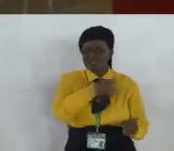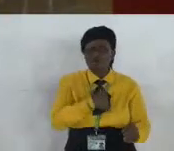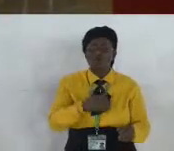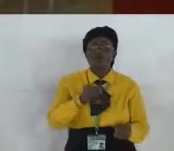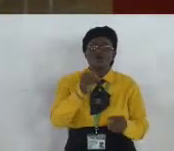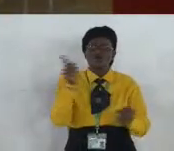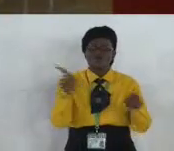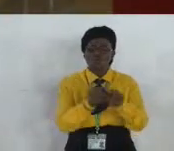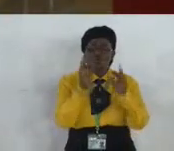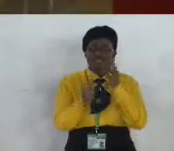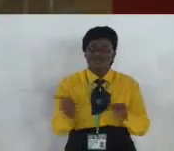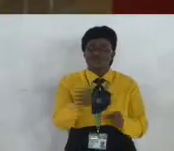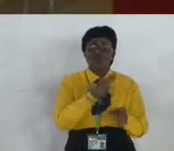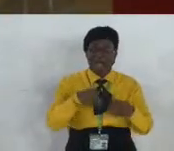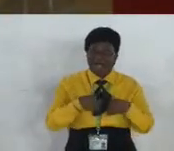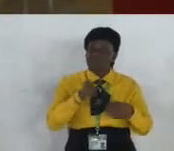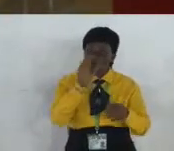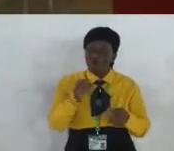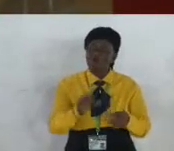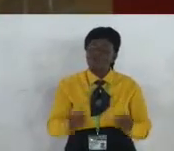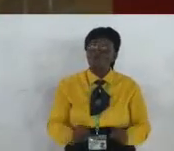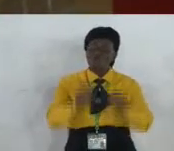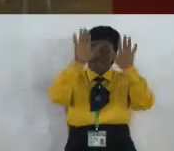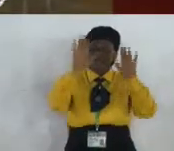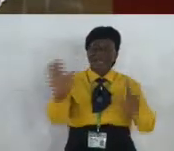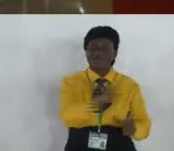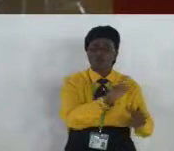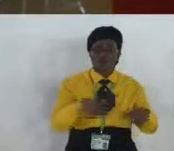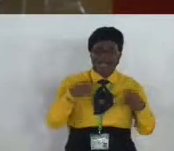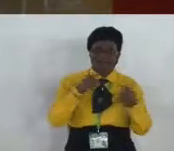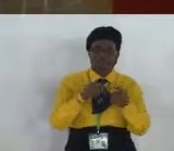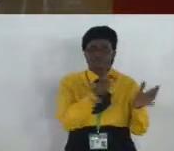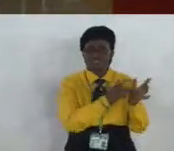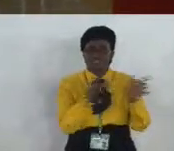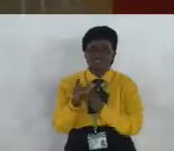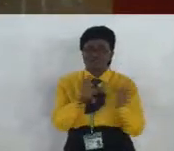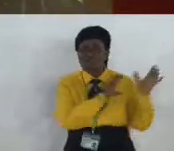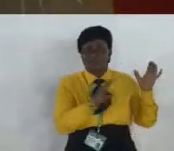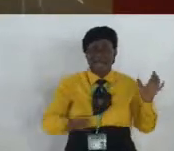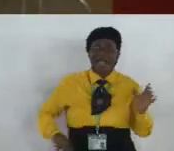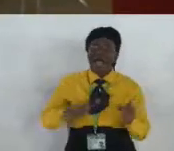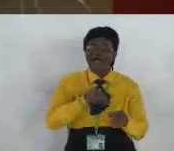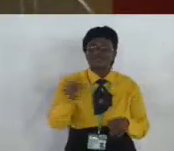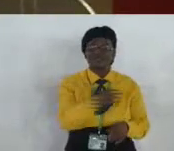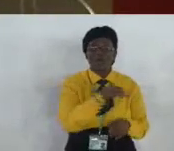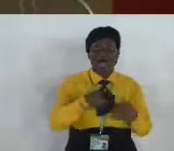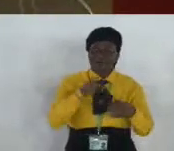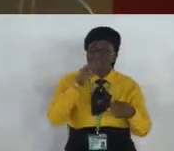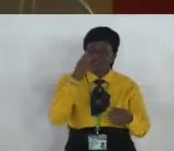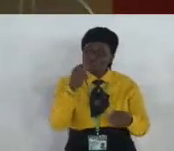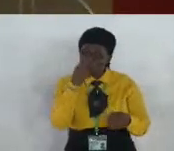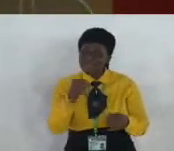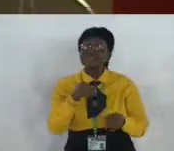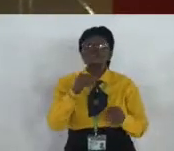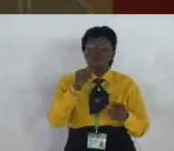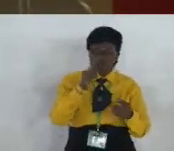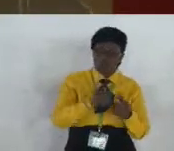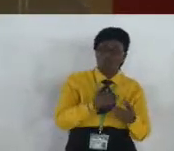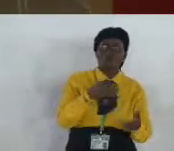to Jesus, if you have been joking with something as important as the salvation of your soul, oh,